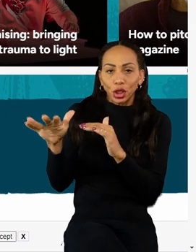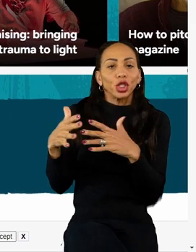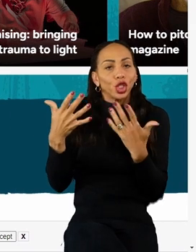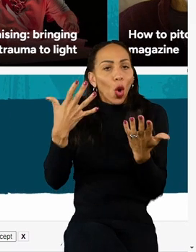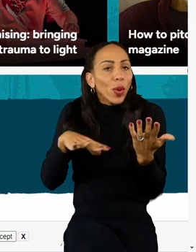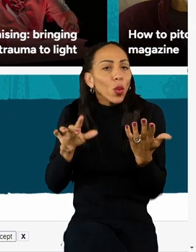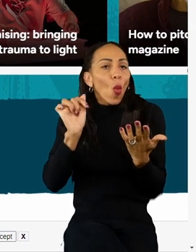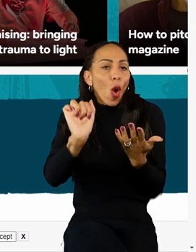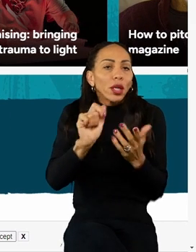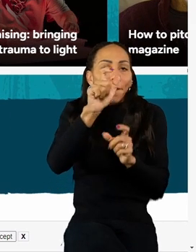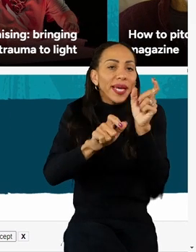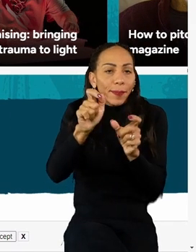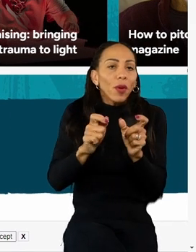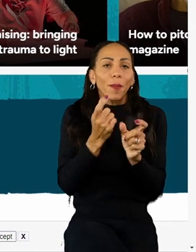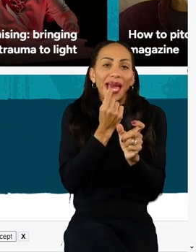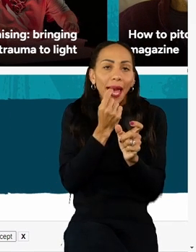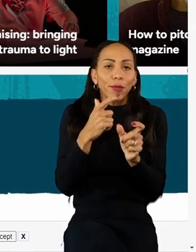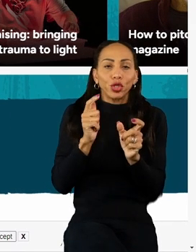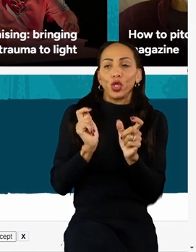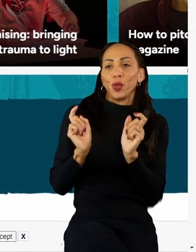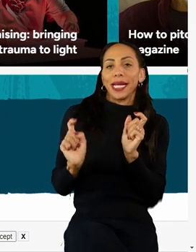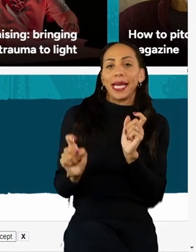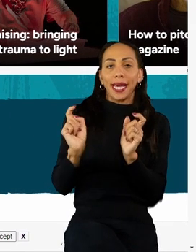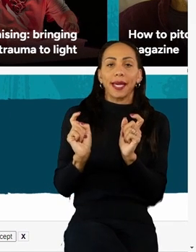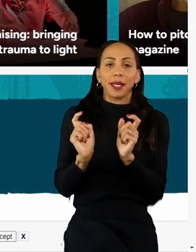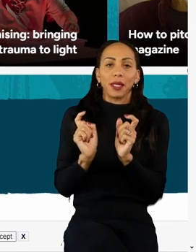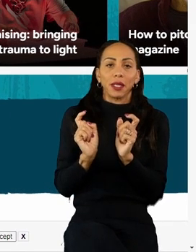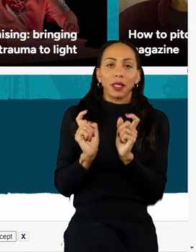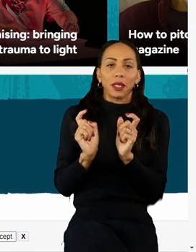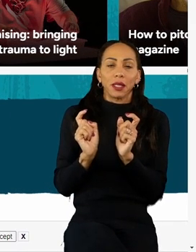community. So we wanted to offer people the option of really